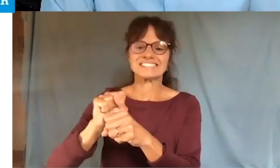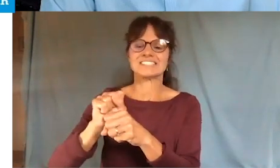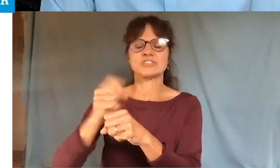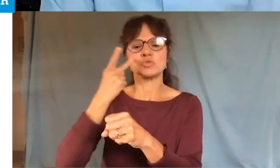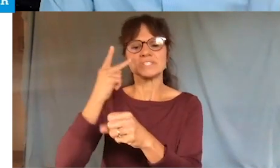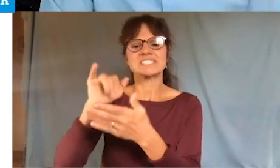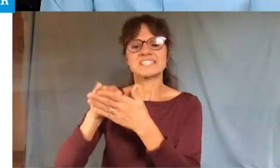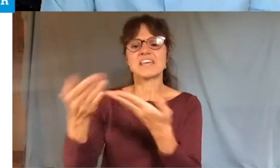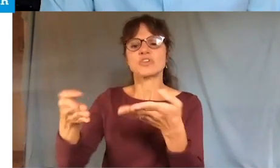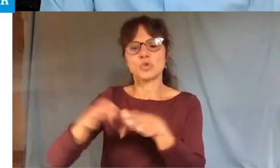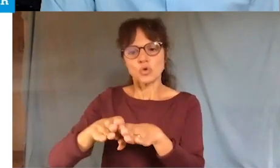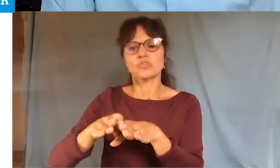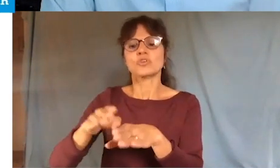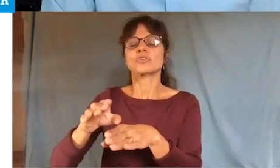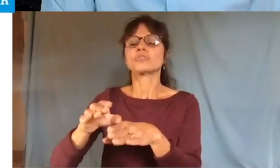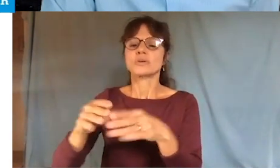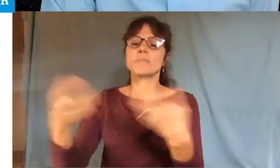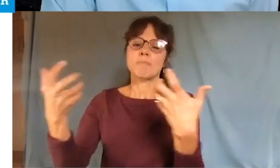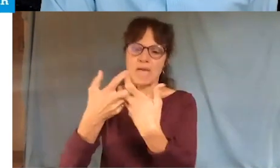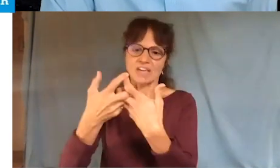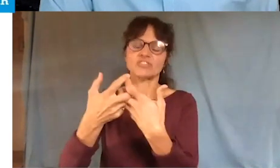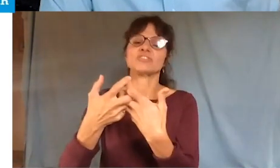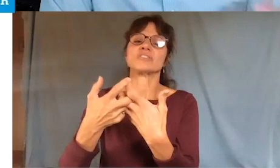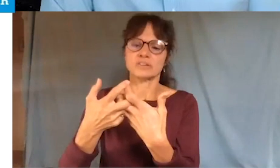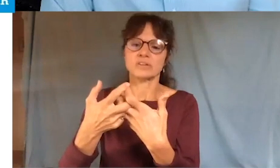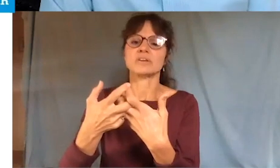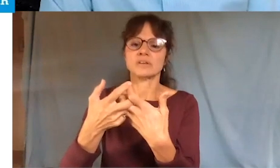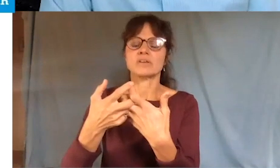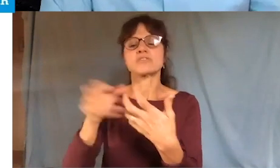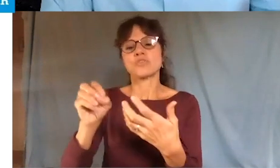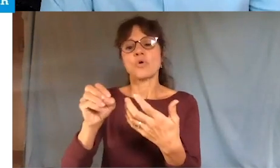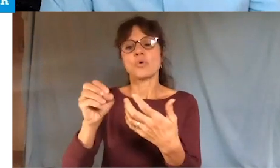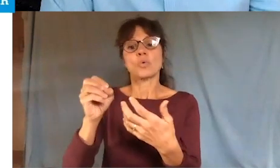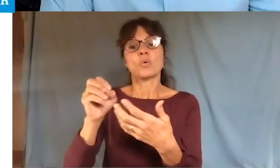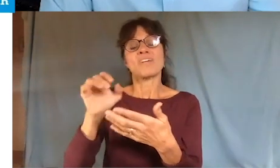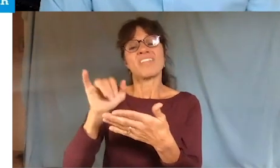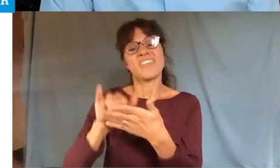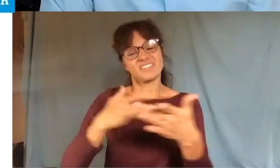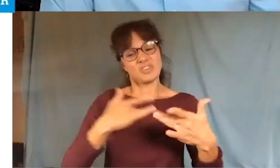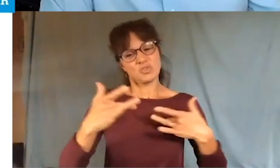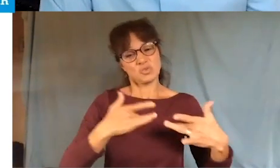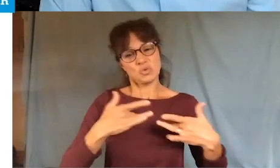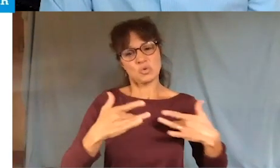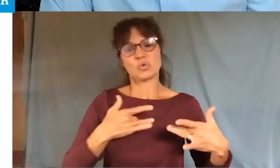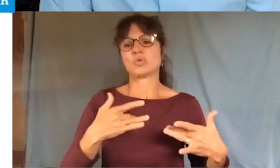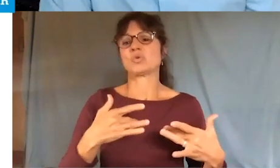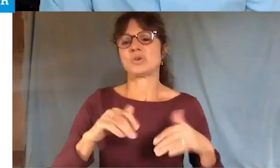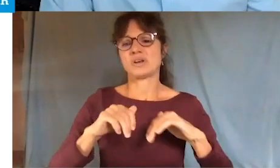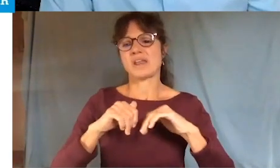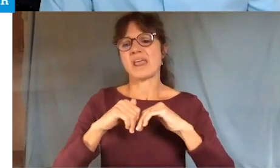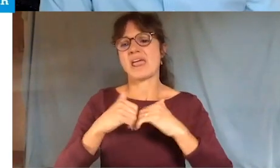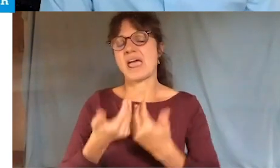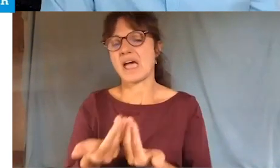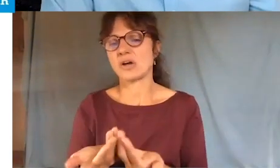the closure of the clinics are mapping right on top of that. The concern that brings up is, of course, the